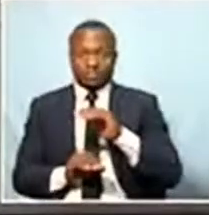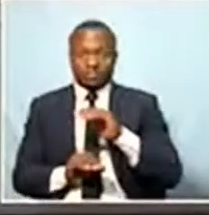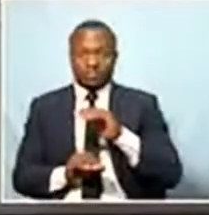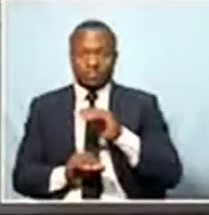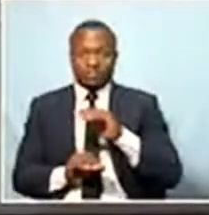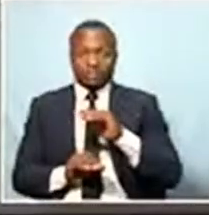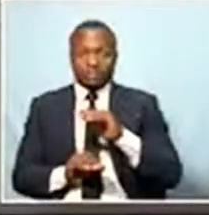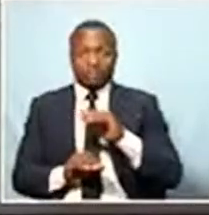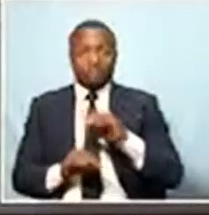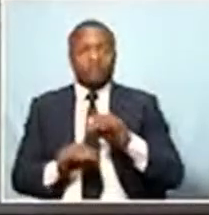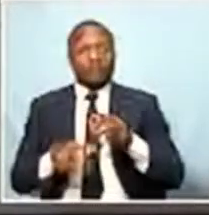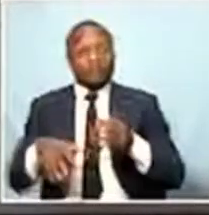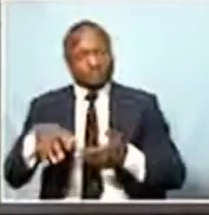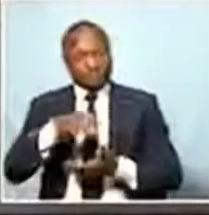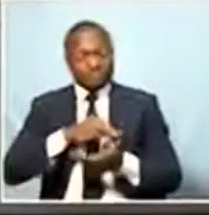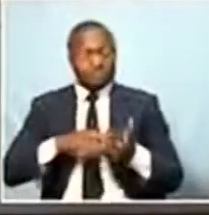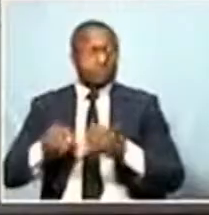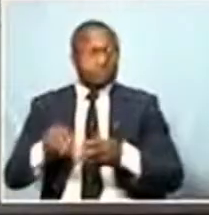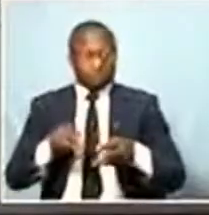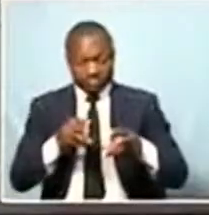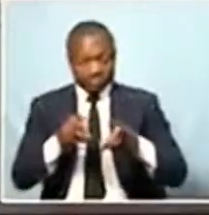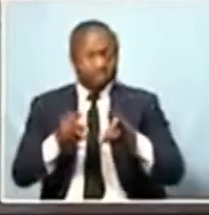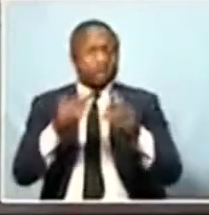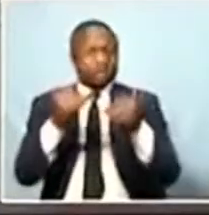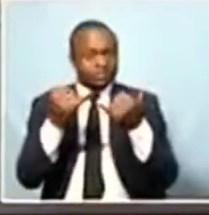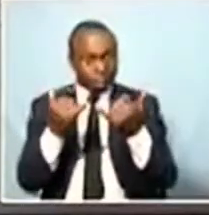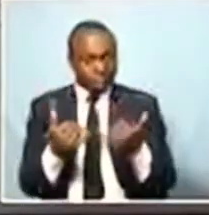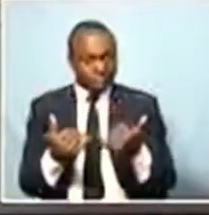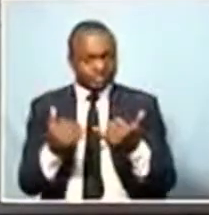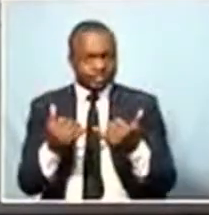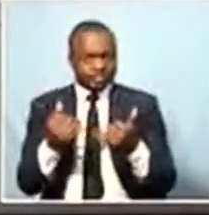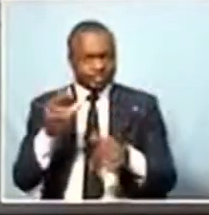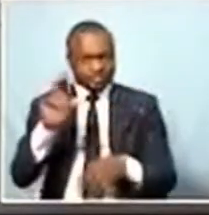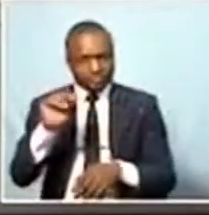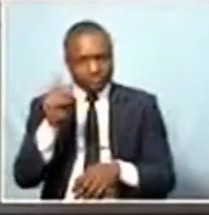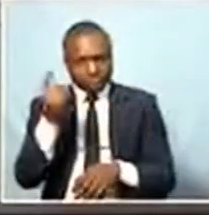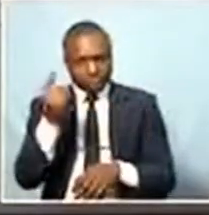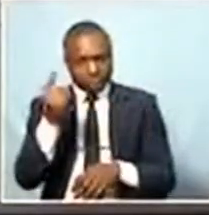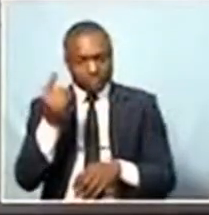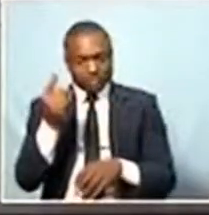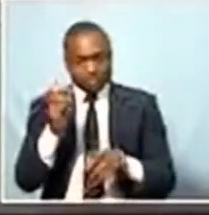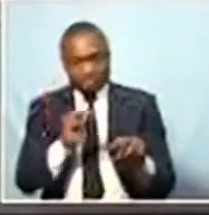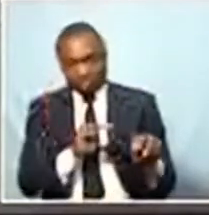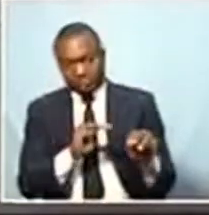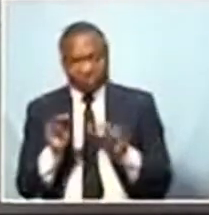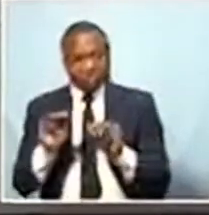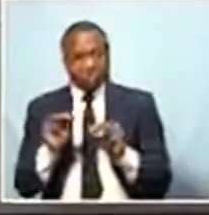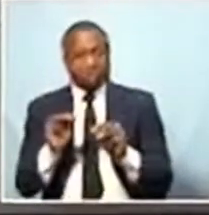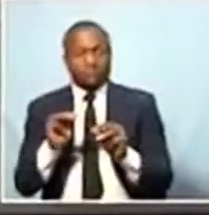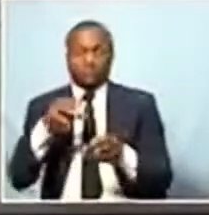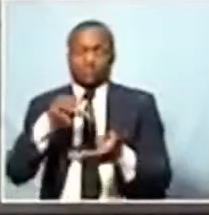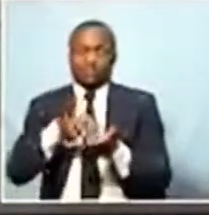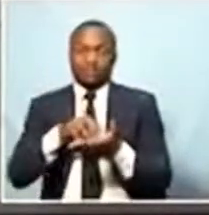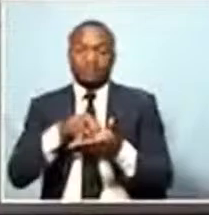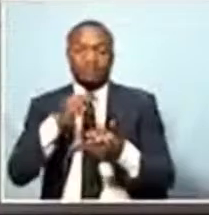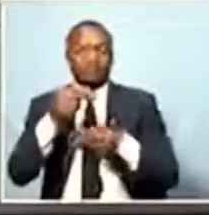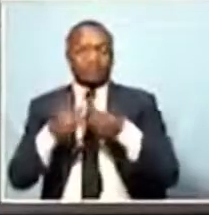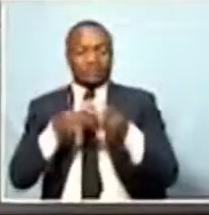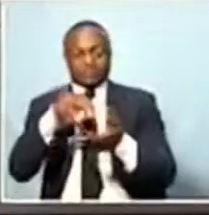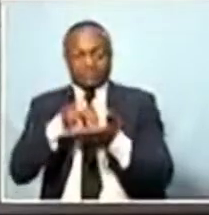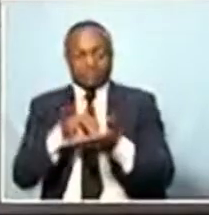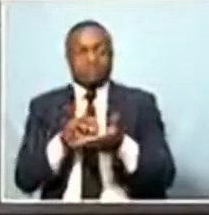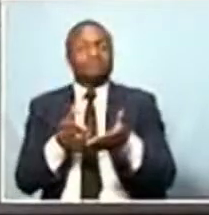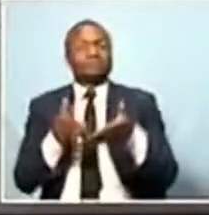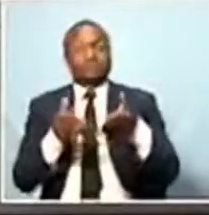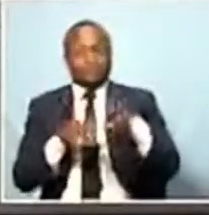inquisitorial kind of arrangement now, if no one moves the court, the case dies. So don't you see need that